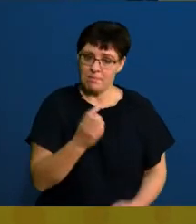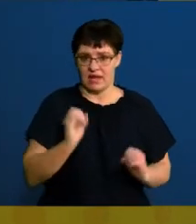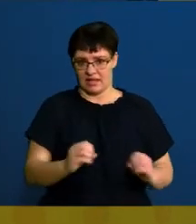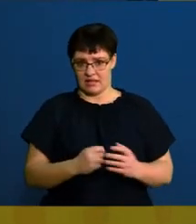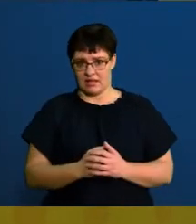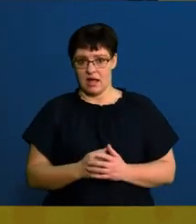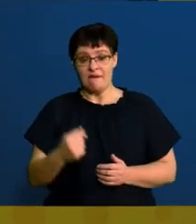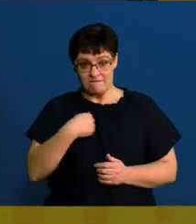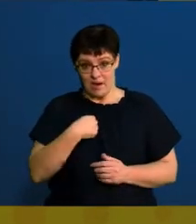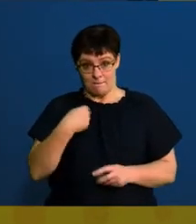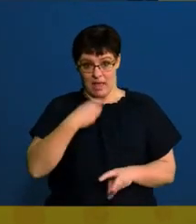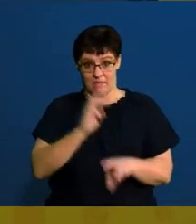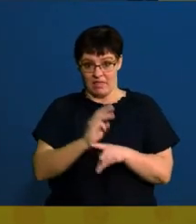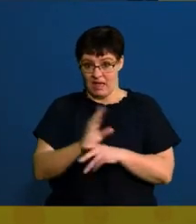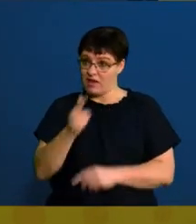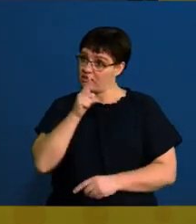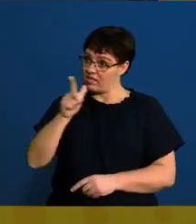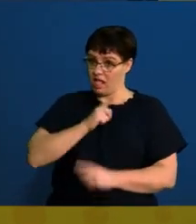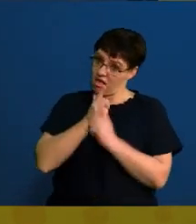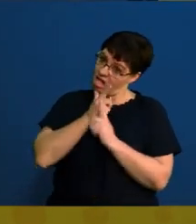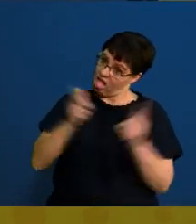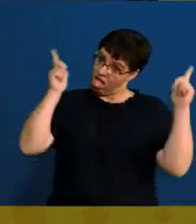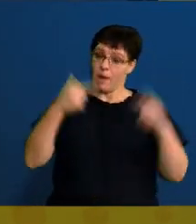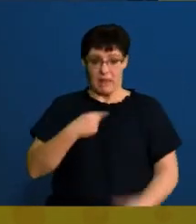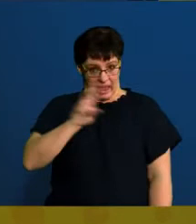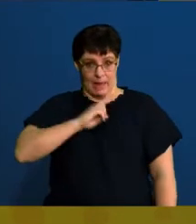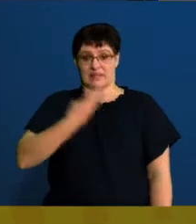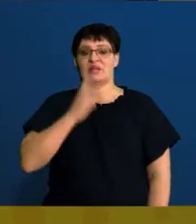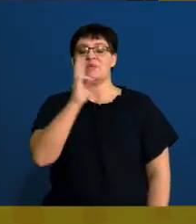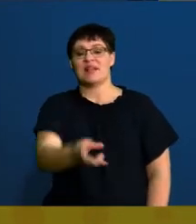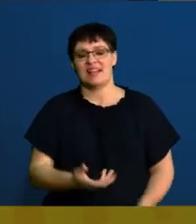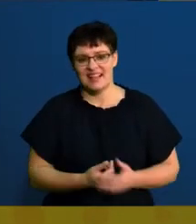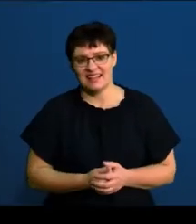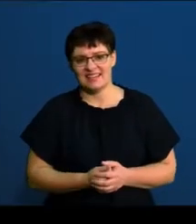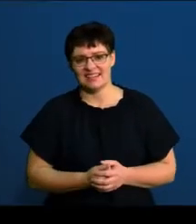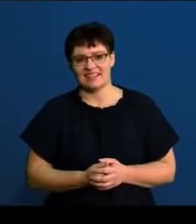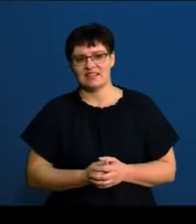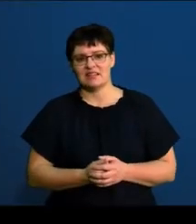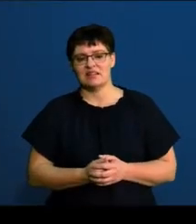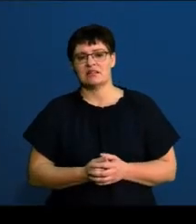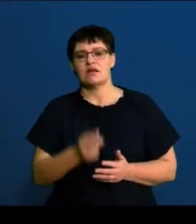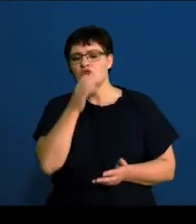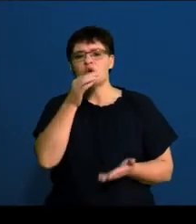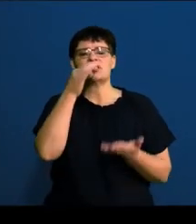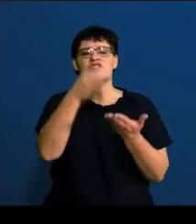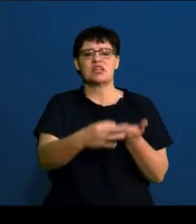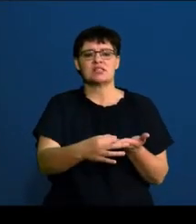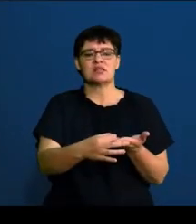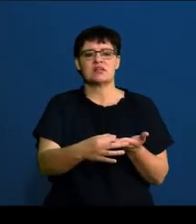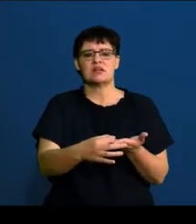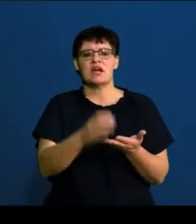would be very upset if Jeremy said that out aloud. So let's go back and look. So, suggest. What does suggest